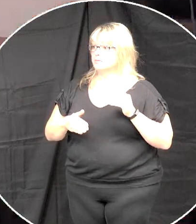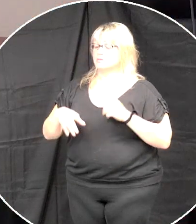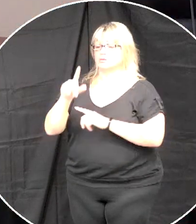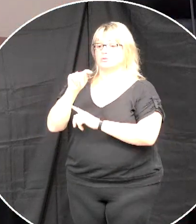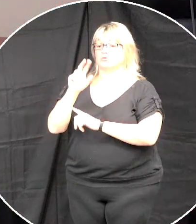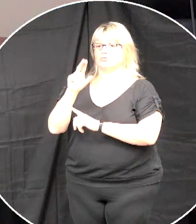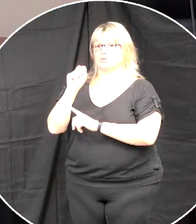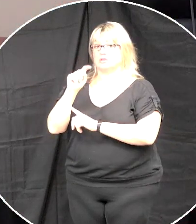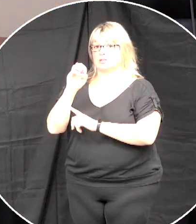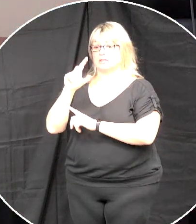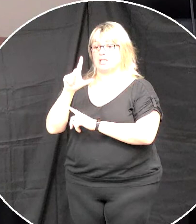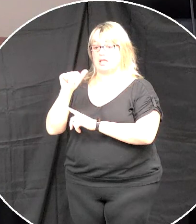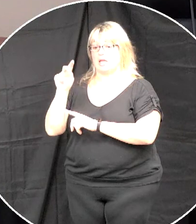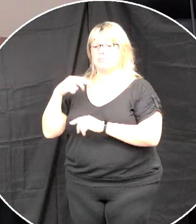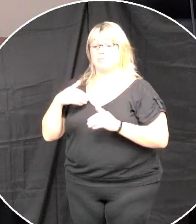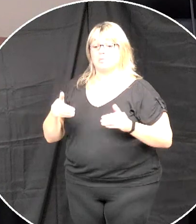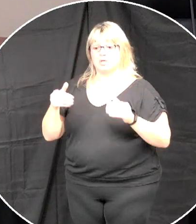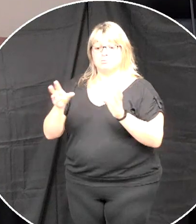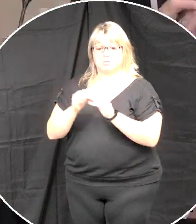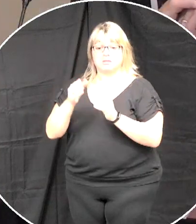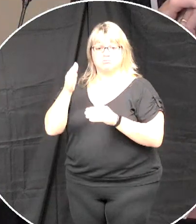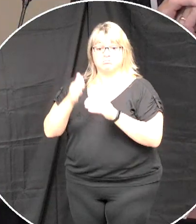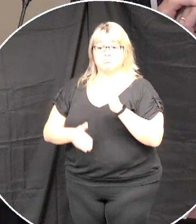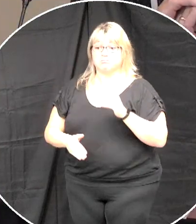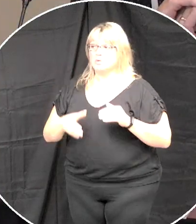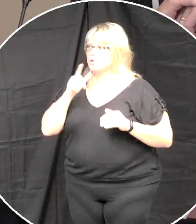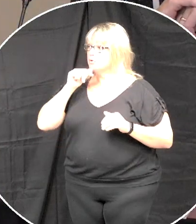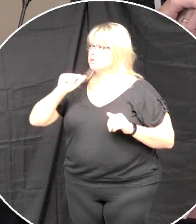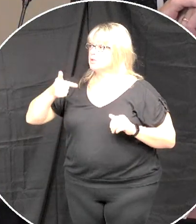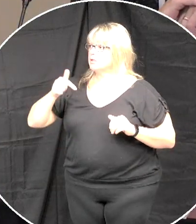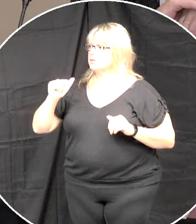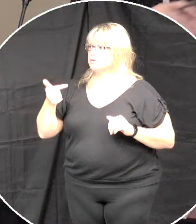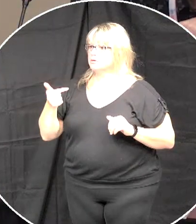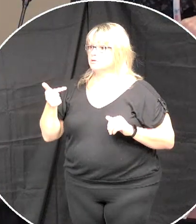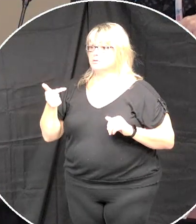Trustee Lane, I move to adjourn the meeting. Can I get a seconder?